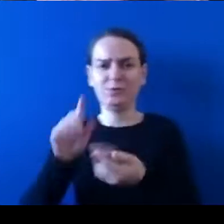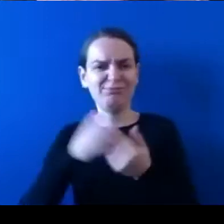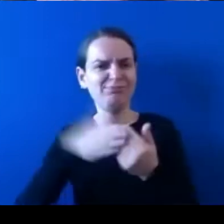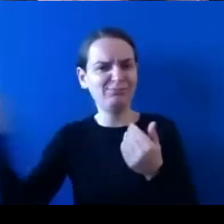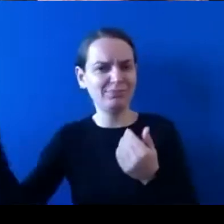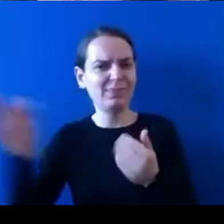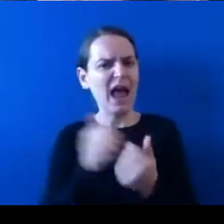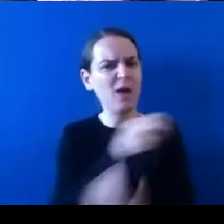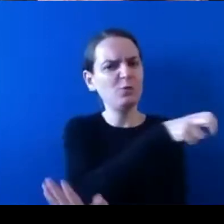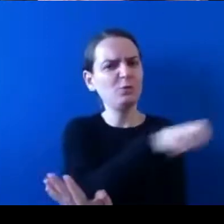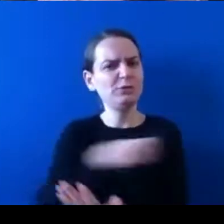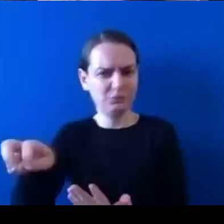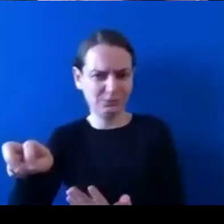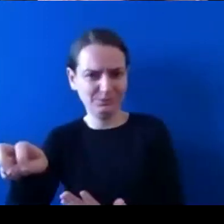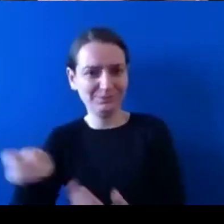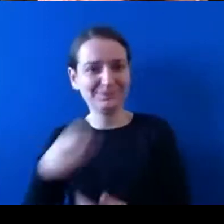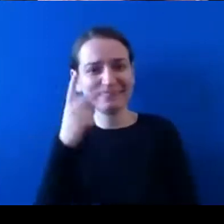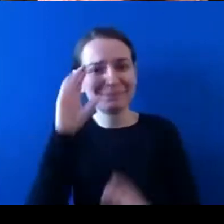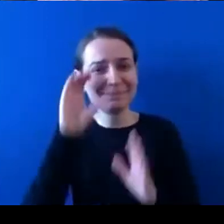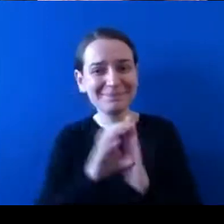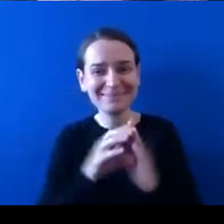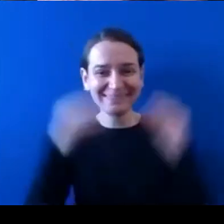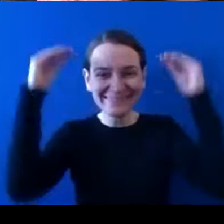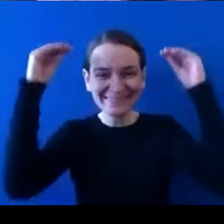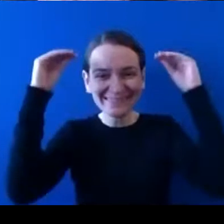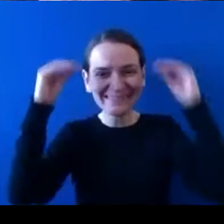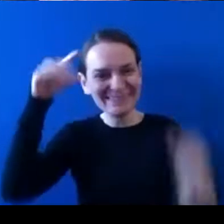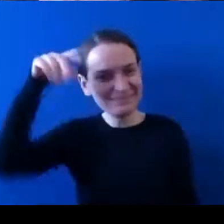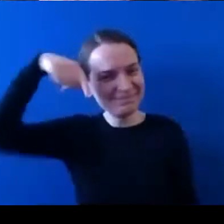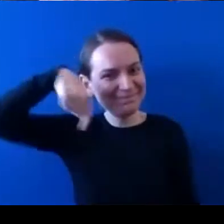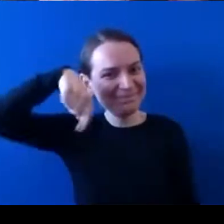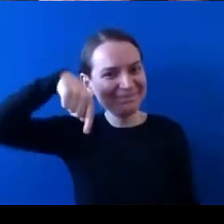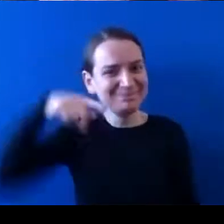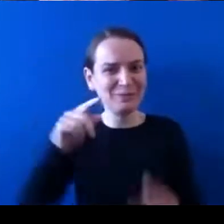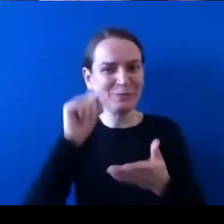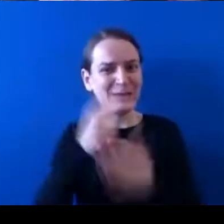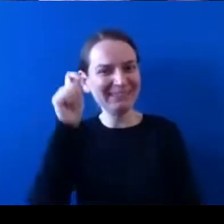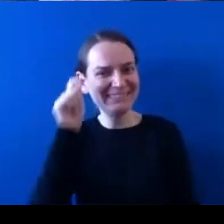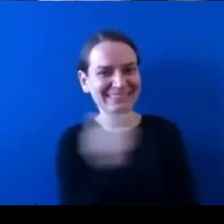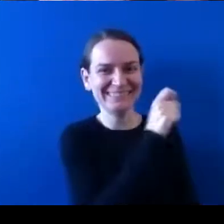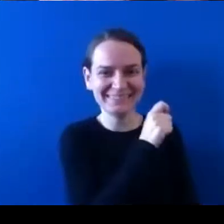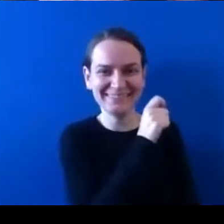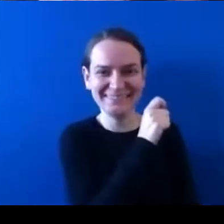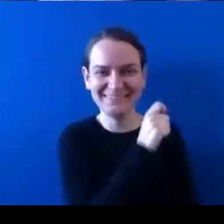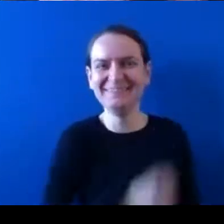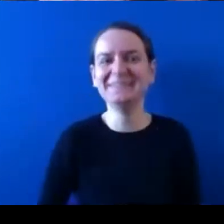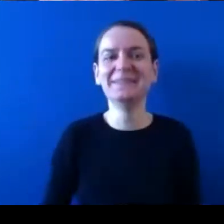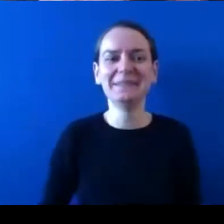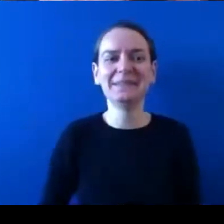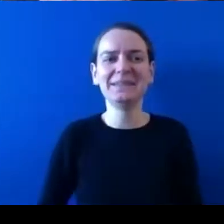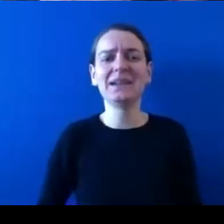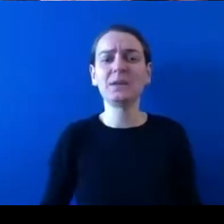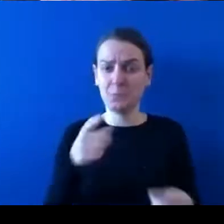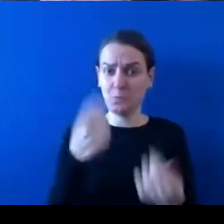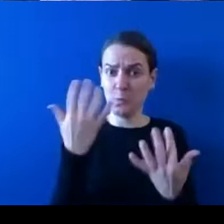high school. But the earlier the better, just to make a connection and develop a relationship with your VR